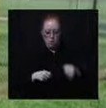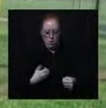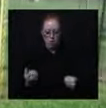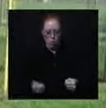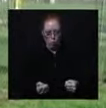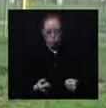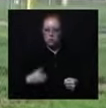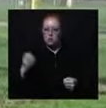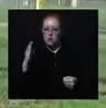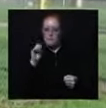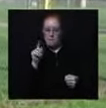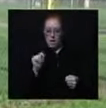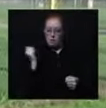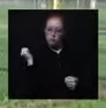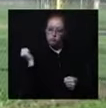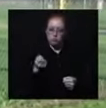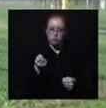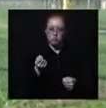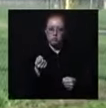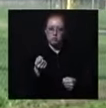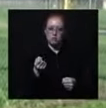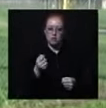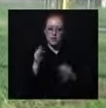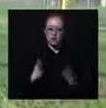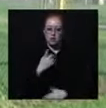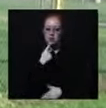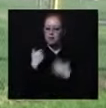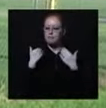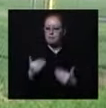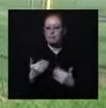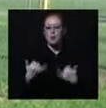bat with one hand and hold on to the walker with the other. The judge said, let's let him play. And so